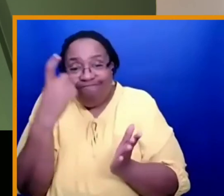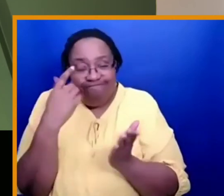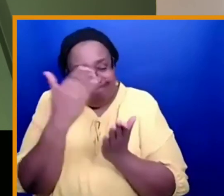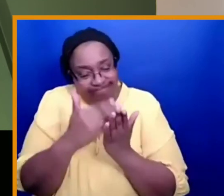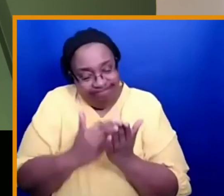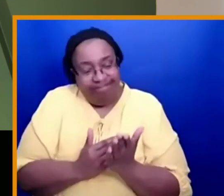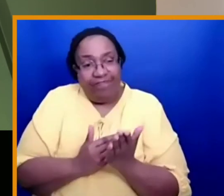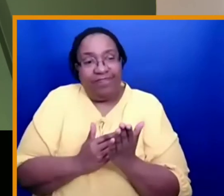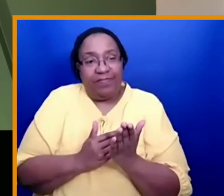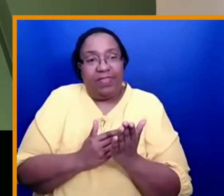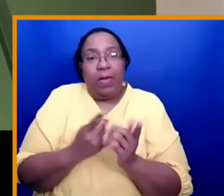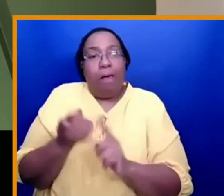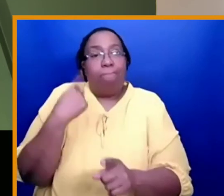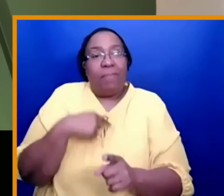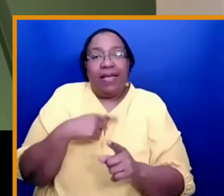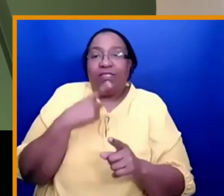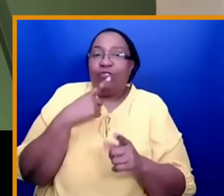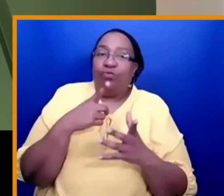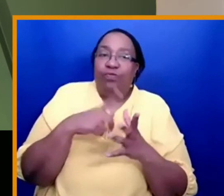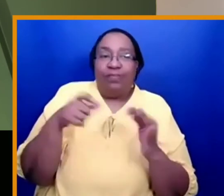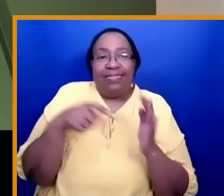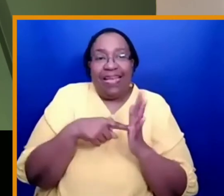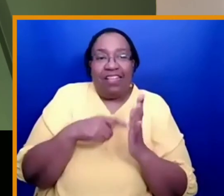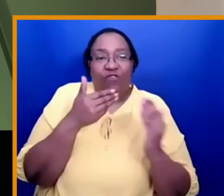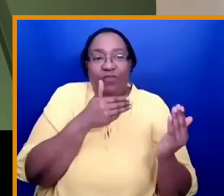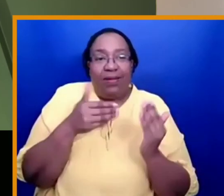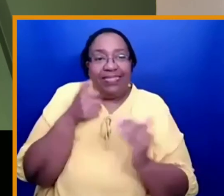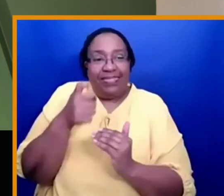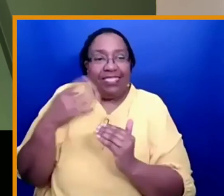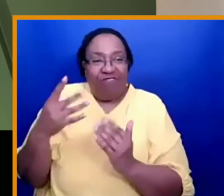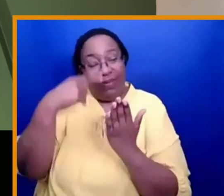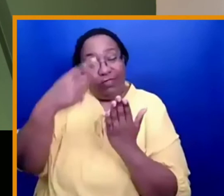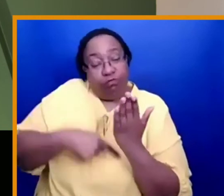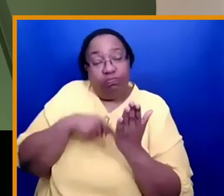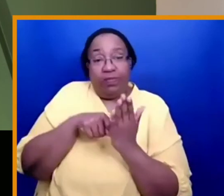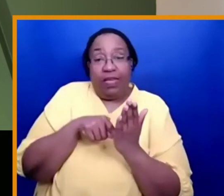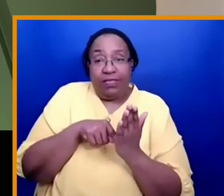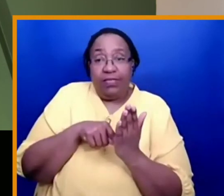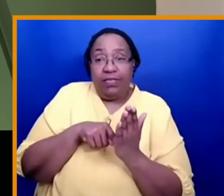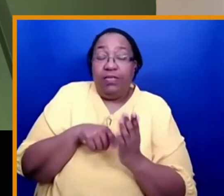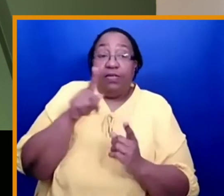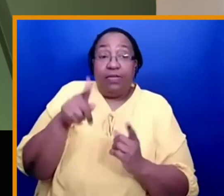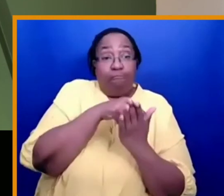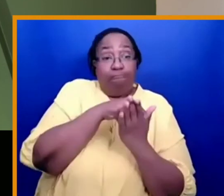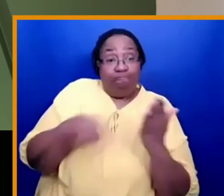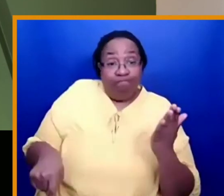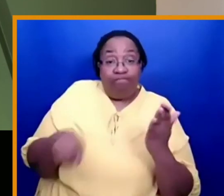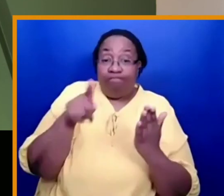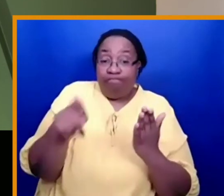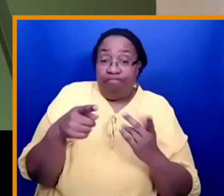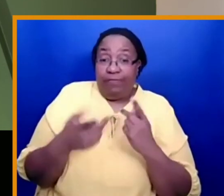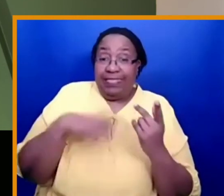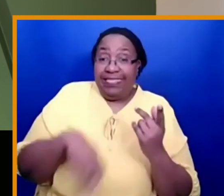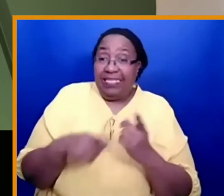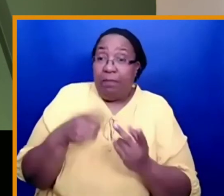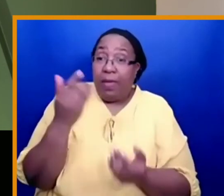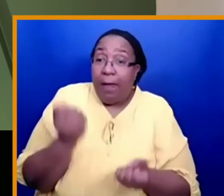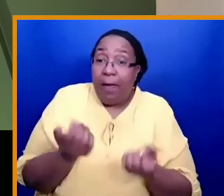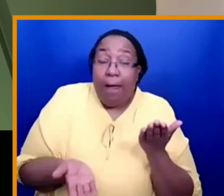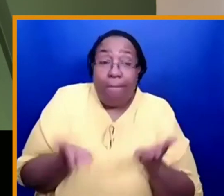1974. Referring to lines 26 to 28, now I believe there's a balance to be struck here. There does unfortunately exist cases such as the Soham